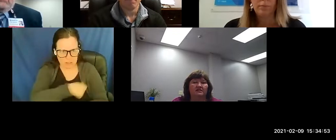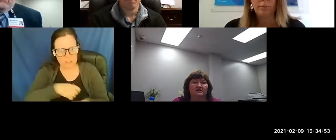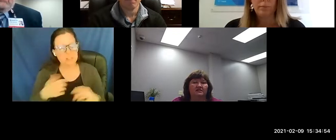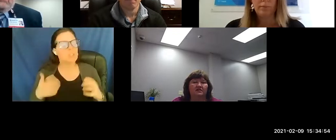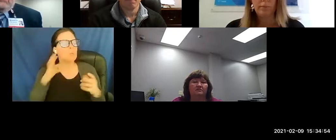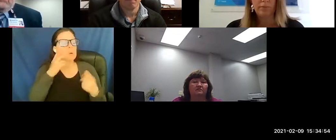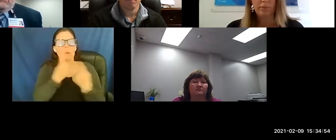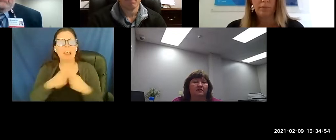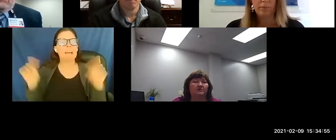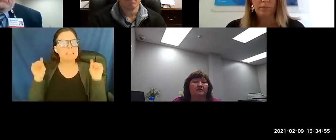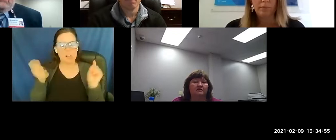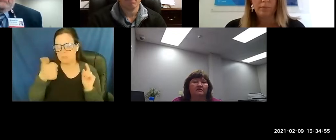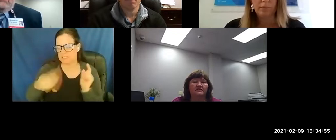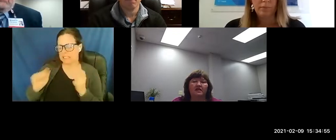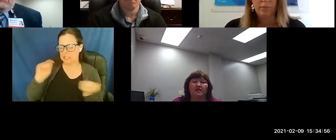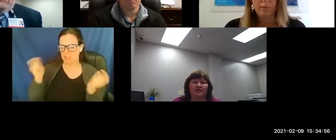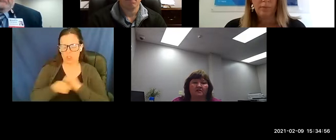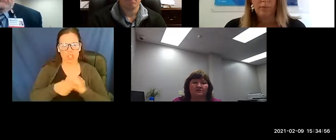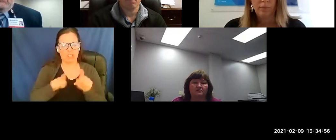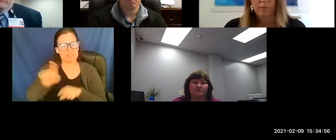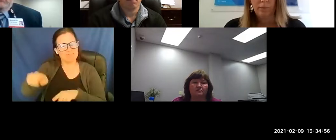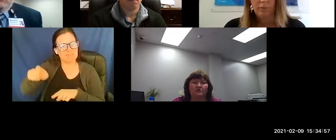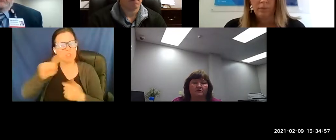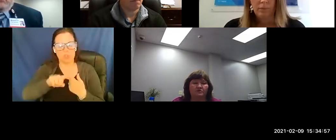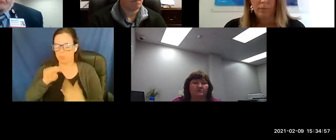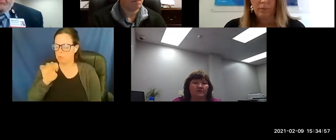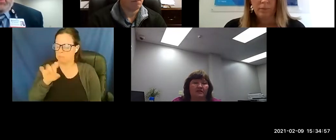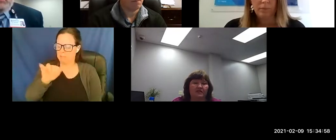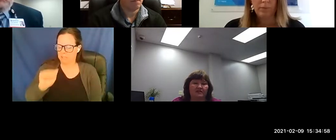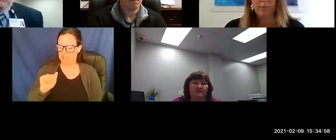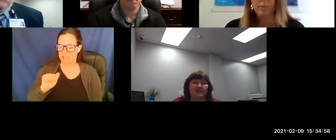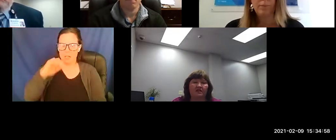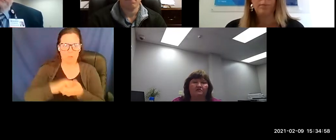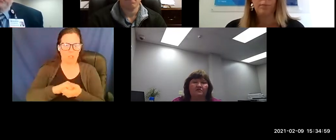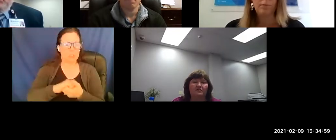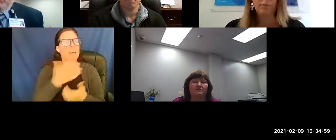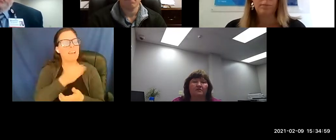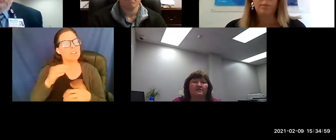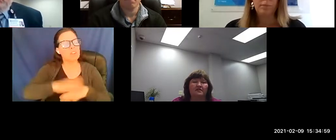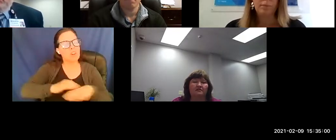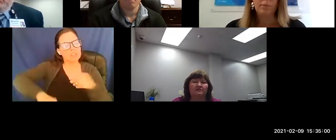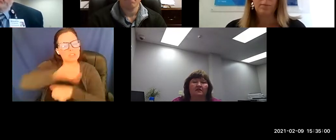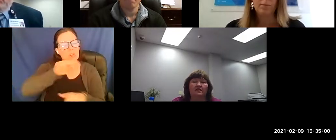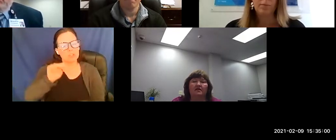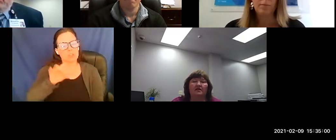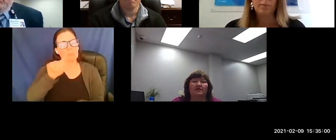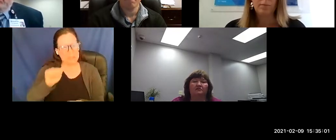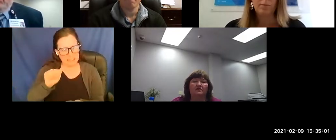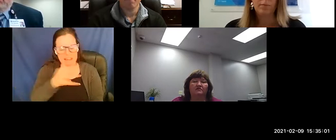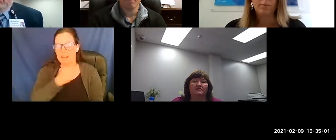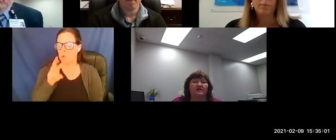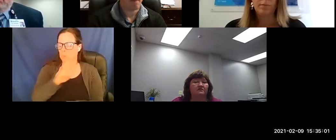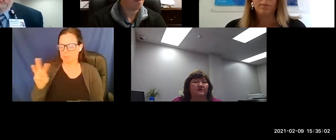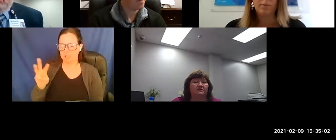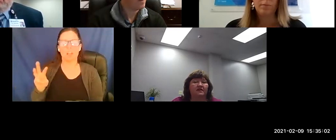as necessary to our media partners and on our social media page, and of course on our website. And